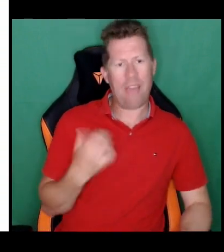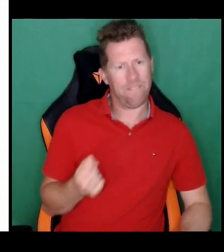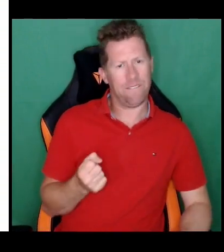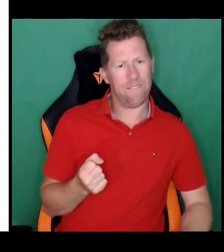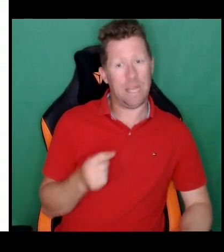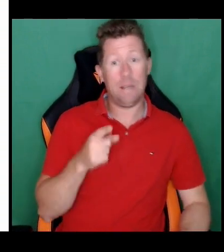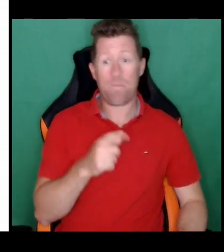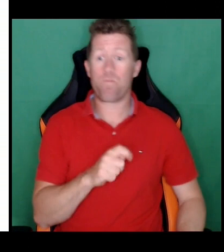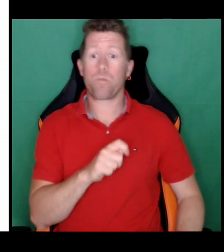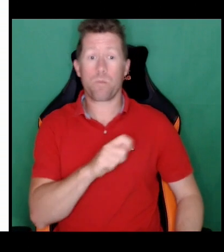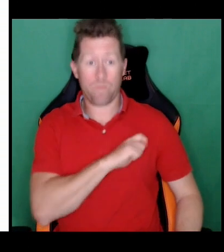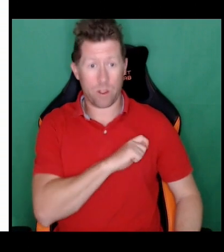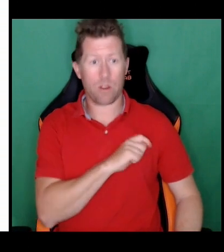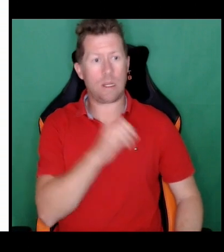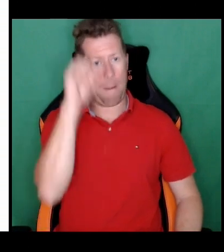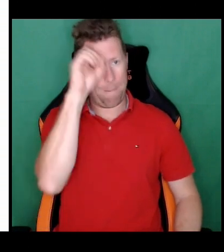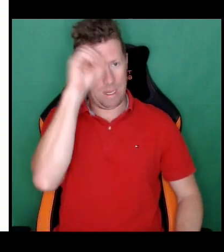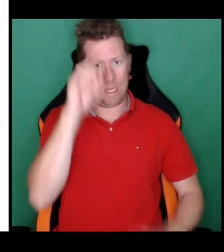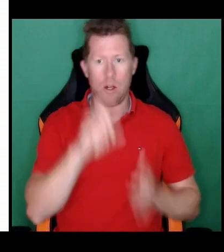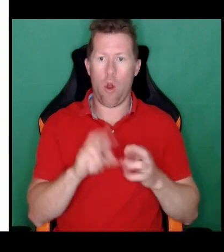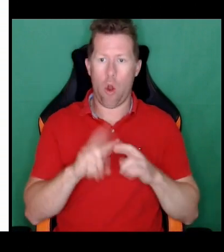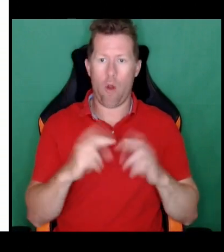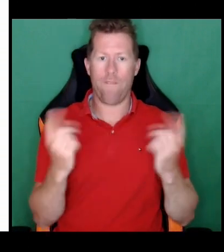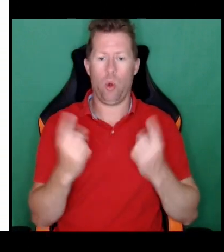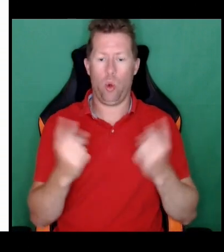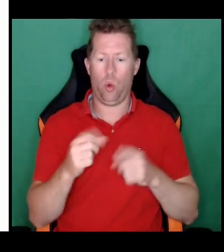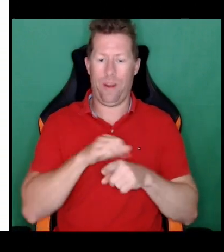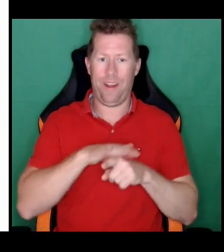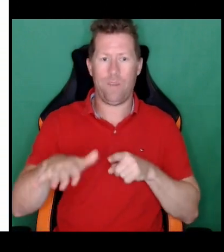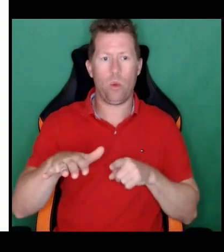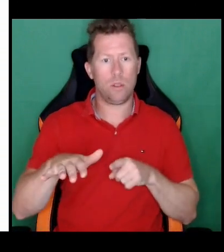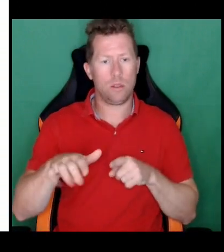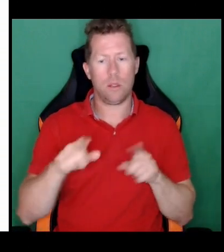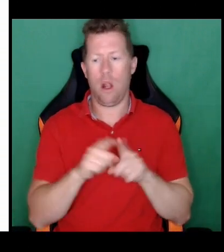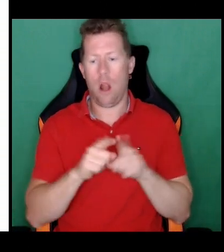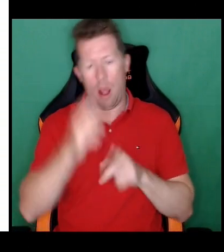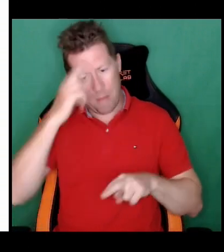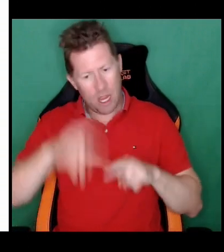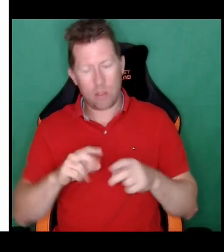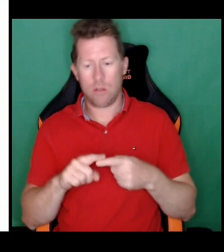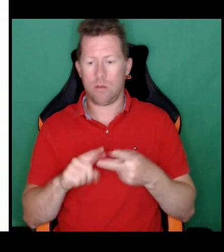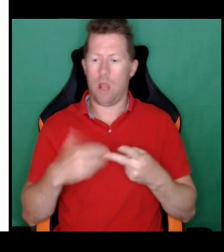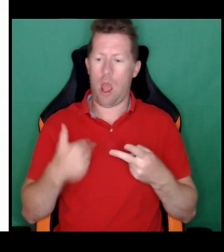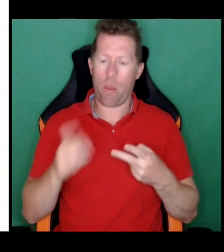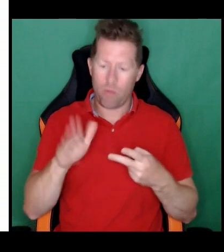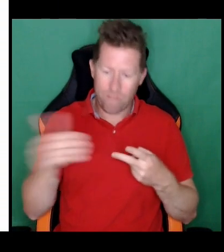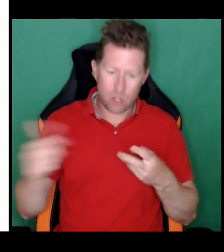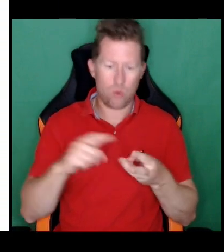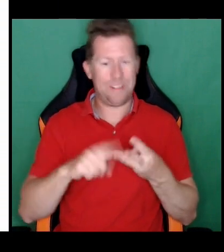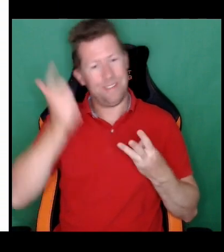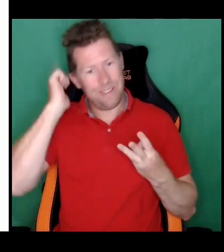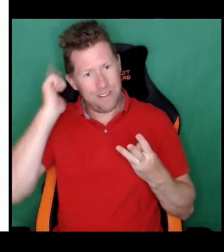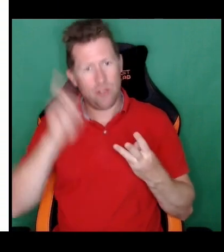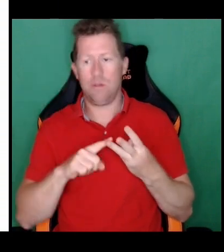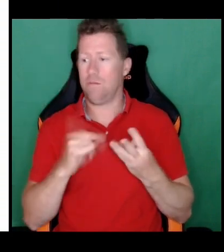the opinions of that wider circle of influencers, so parents, health professionals, teachers, the school